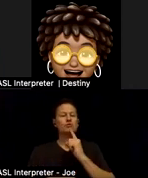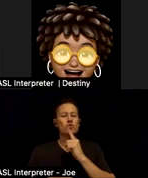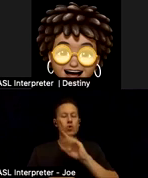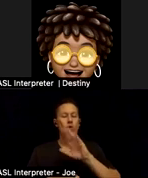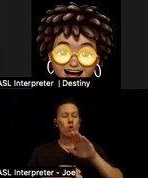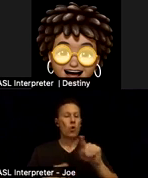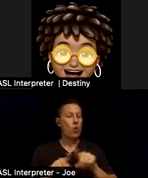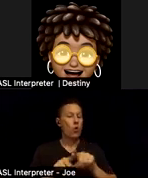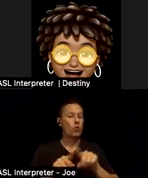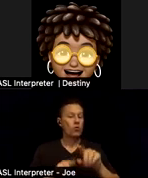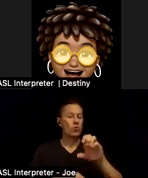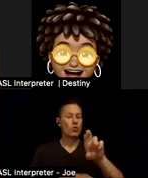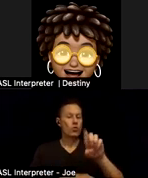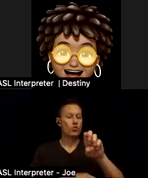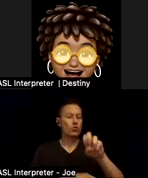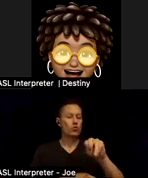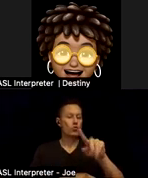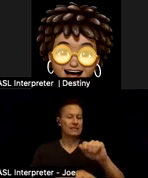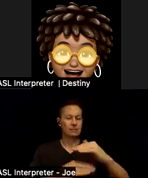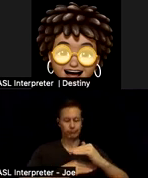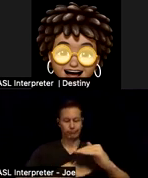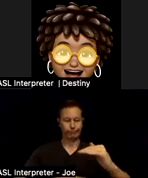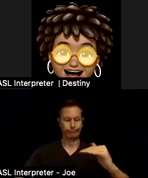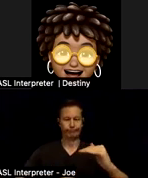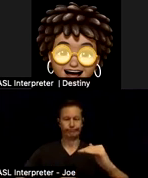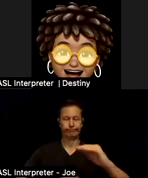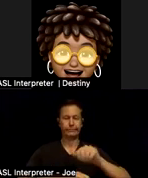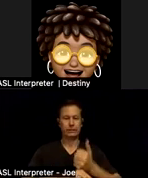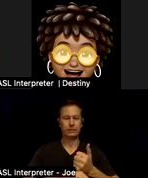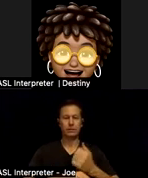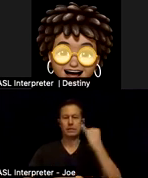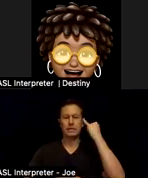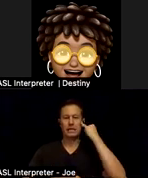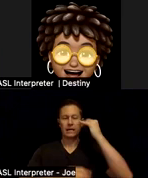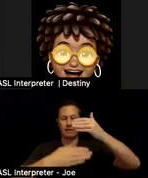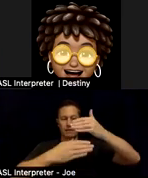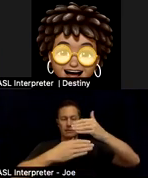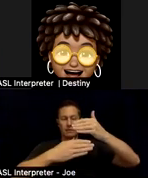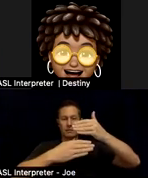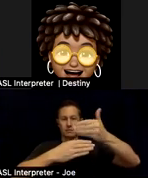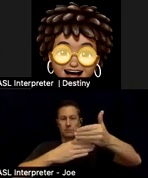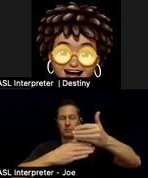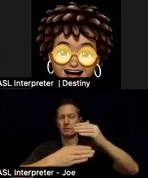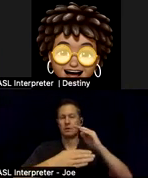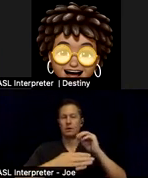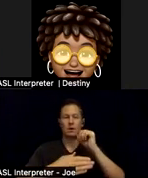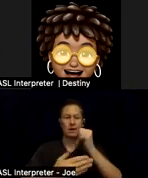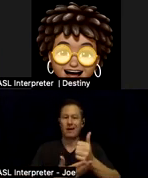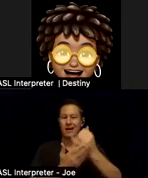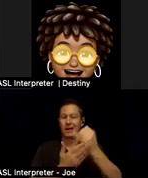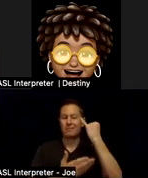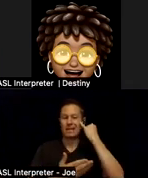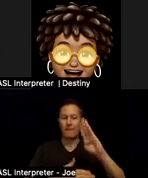the credenzas. That's going to be really important. If you secure the TV to the top of this, it's not going to do any good if you don't have the base of